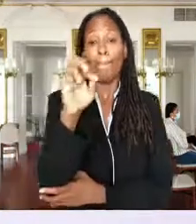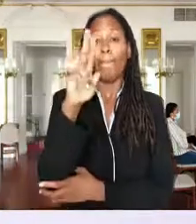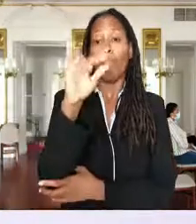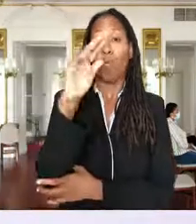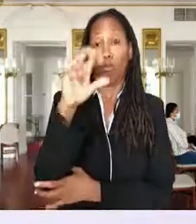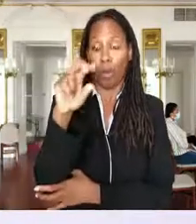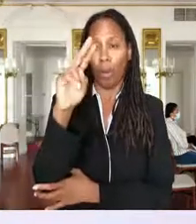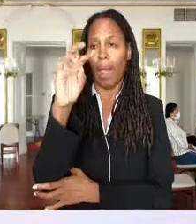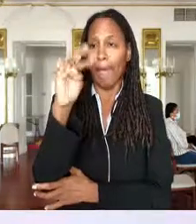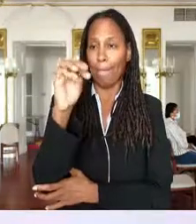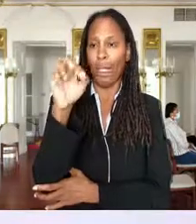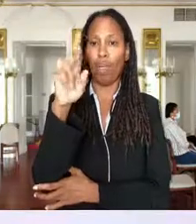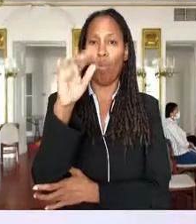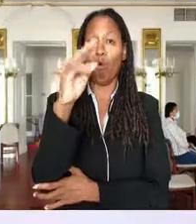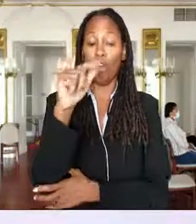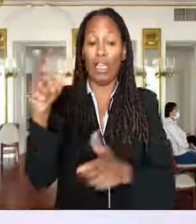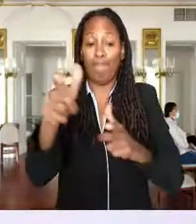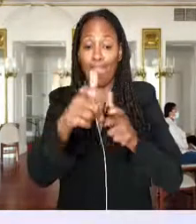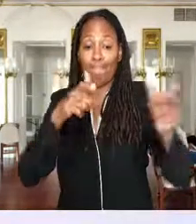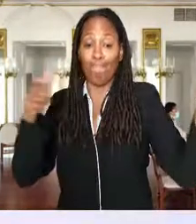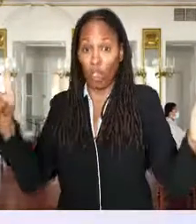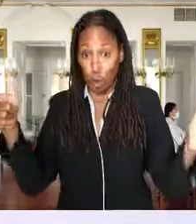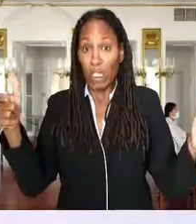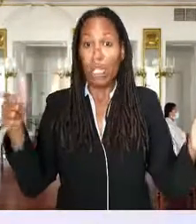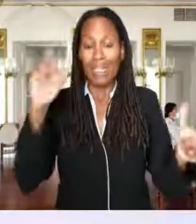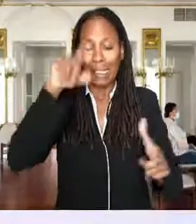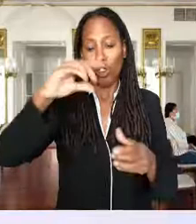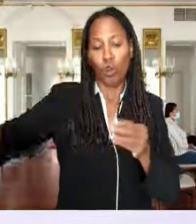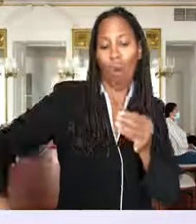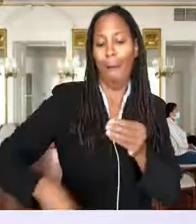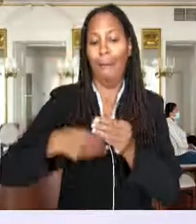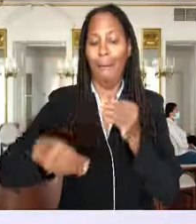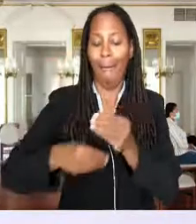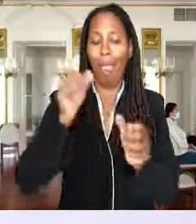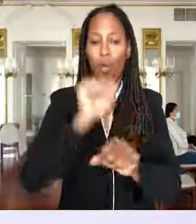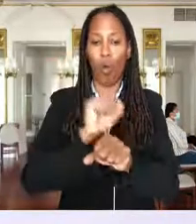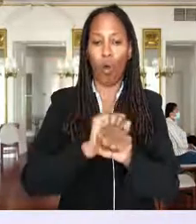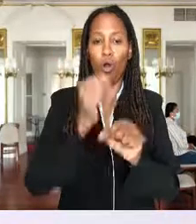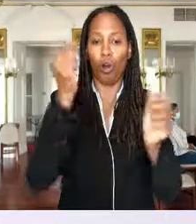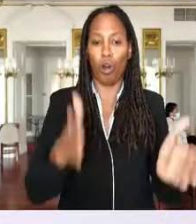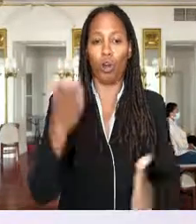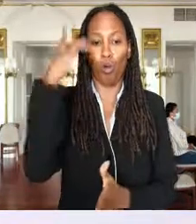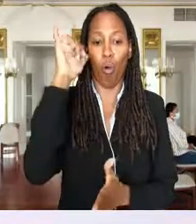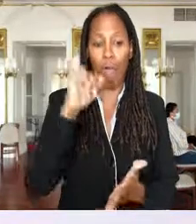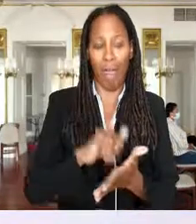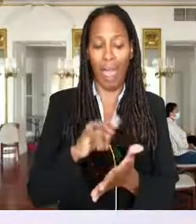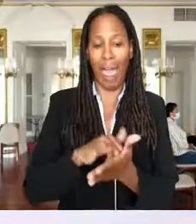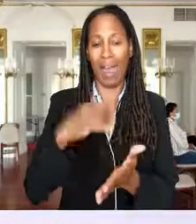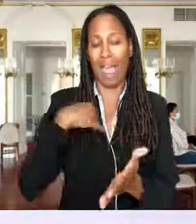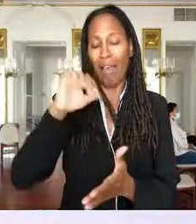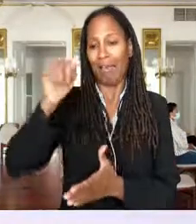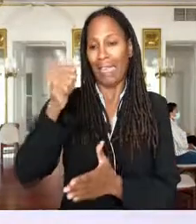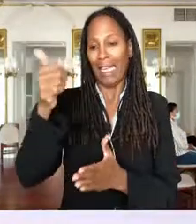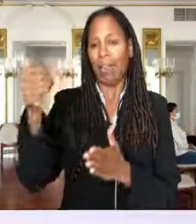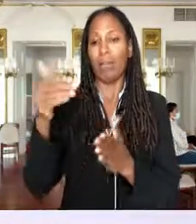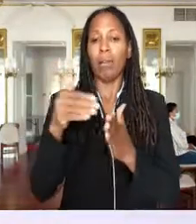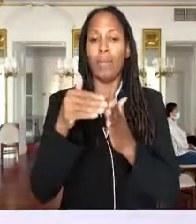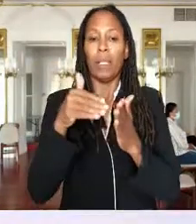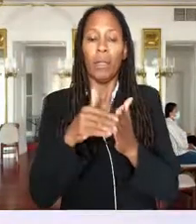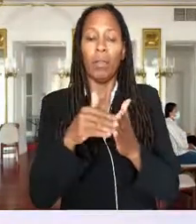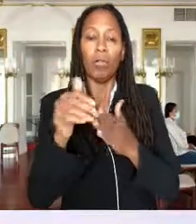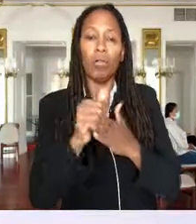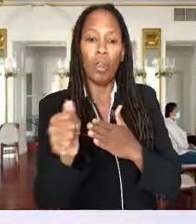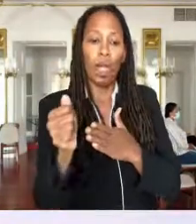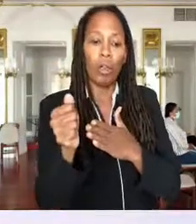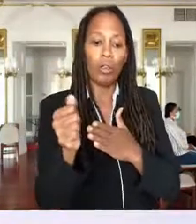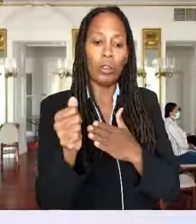to create a workforce for that. On St. Croix, actually in the Virgin Islands, we've dedicated over $10 million to